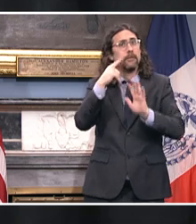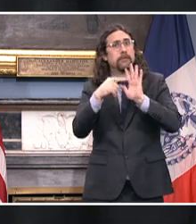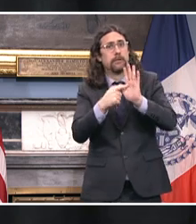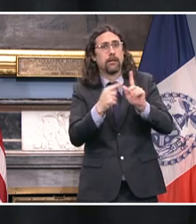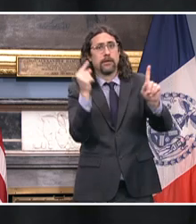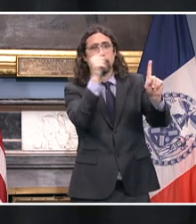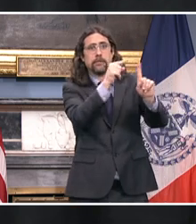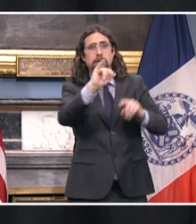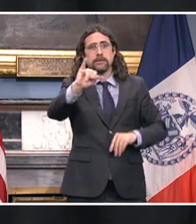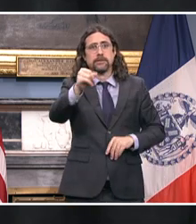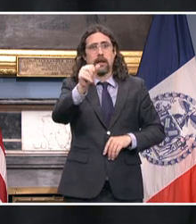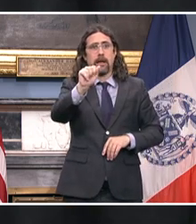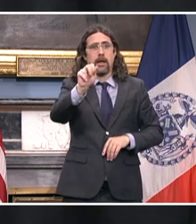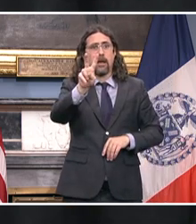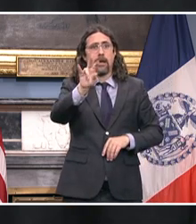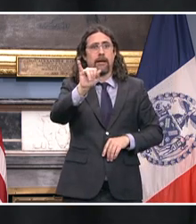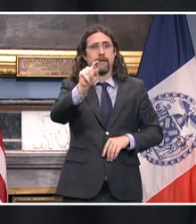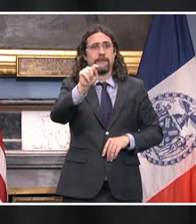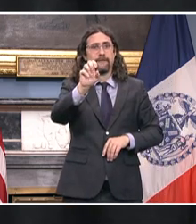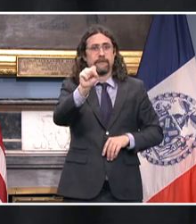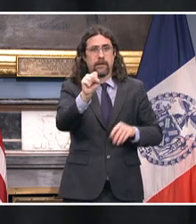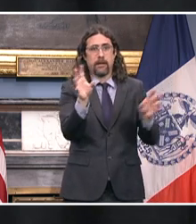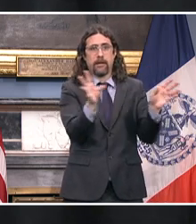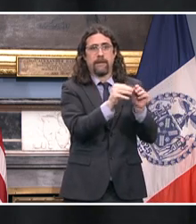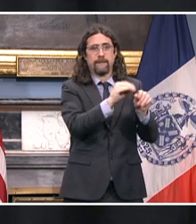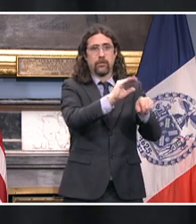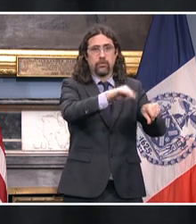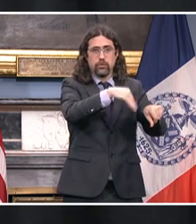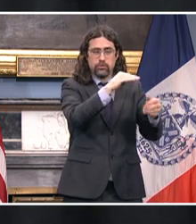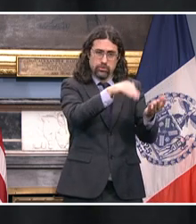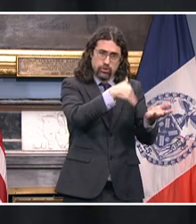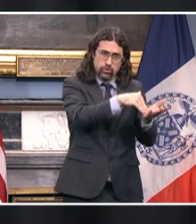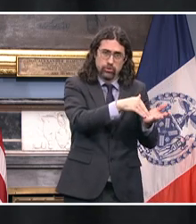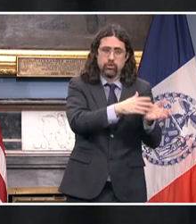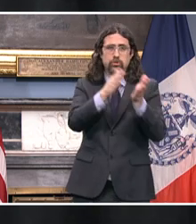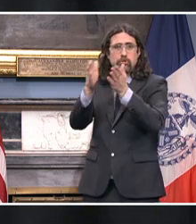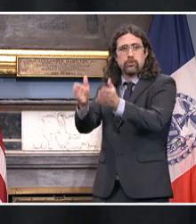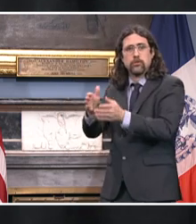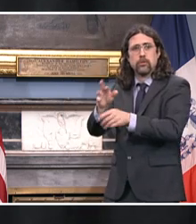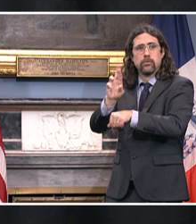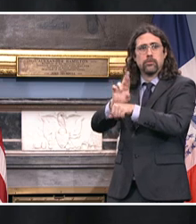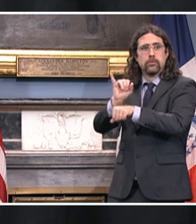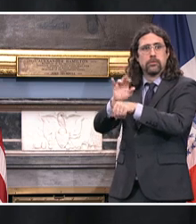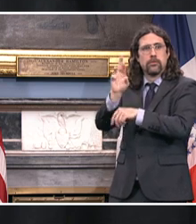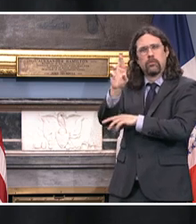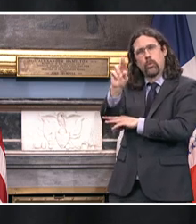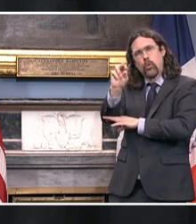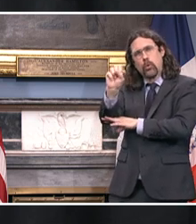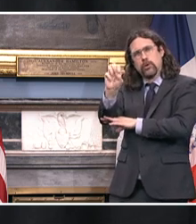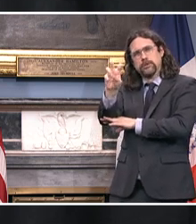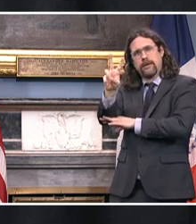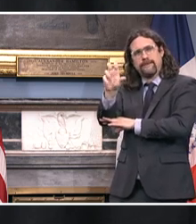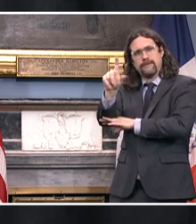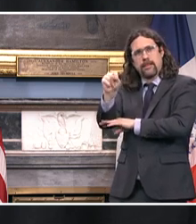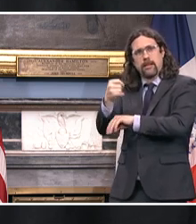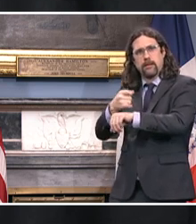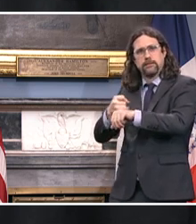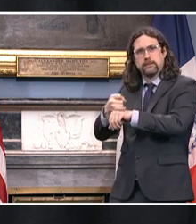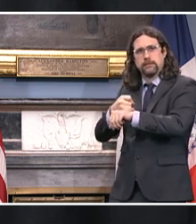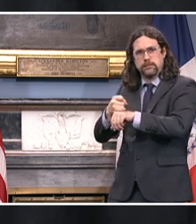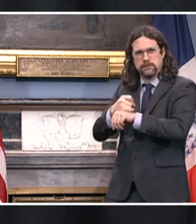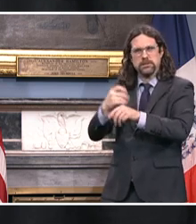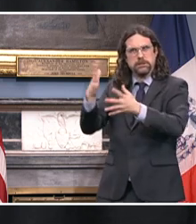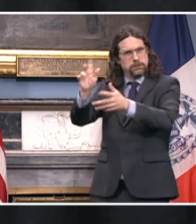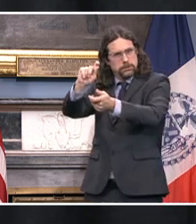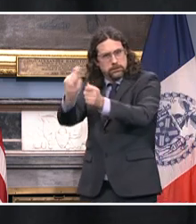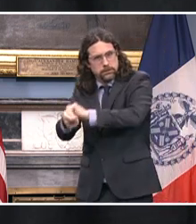medical site, but one that was not full. Now filling up rapidly, relieving the pressure on other H&H facilities. This